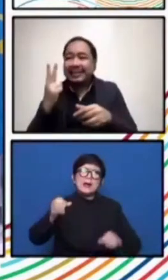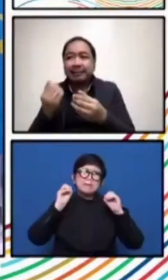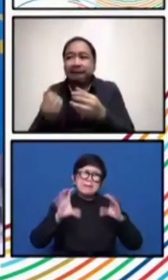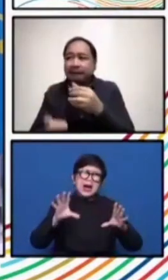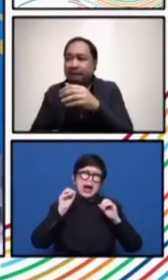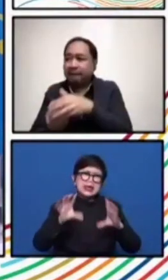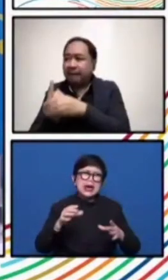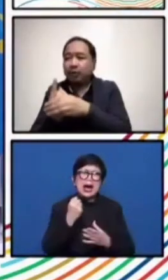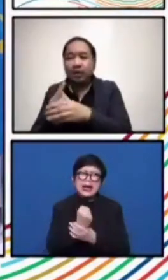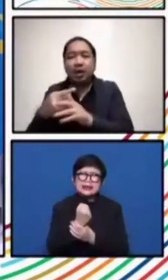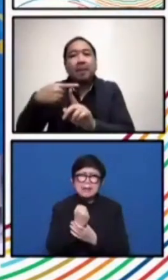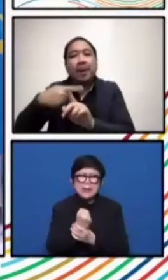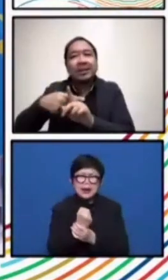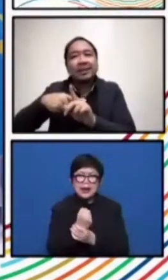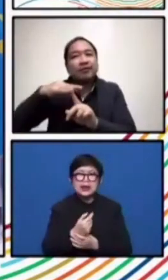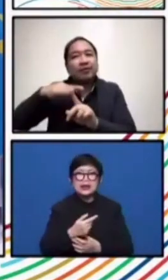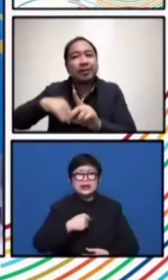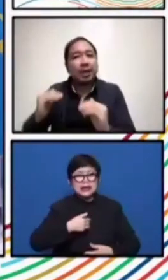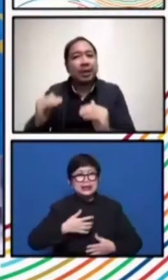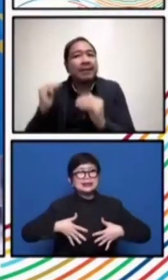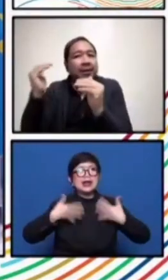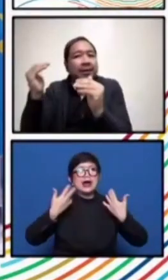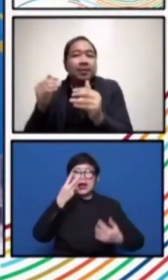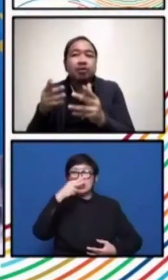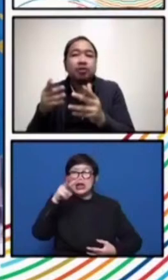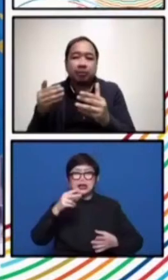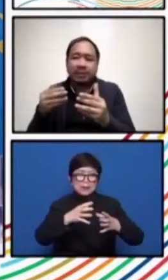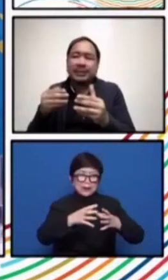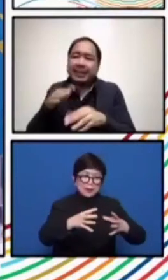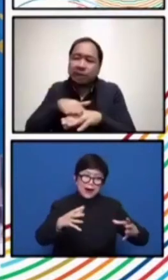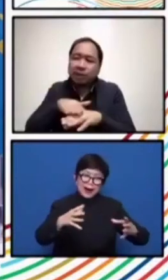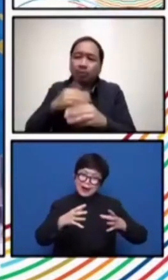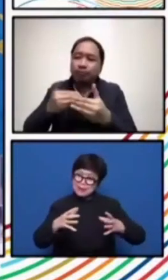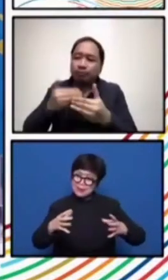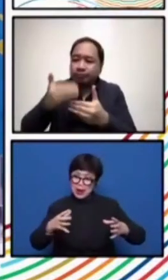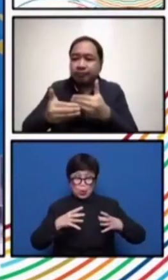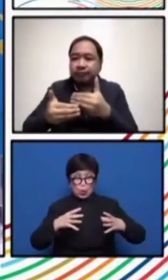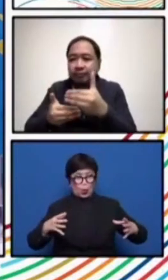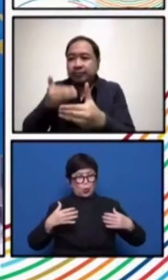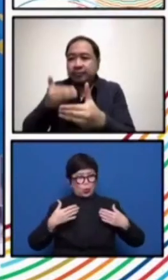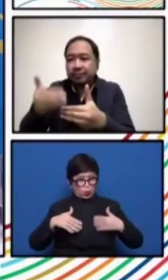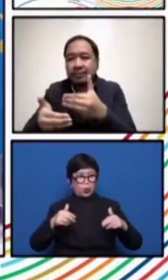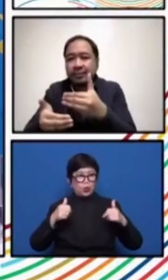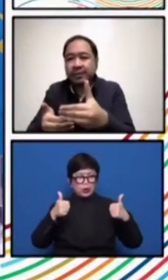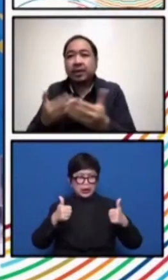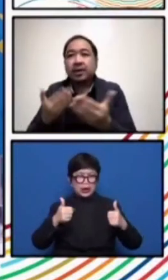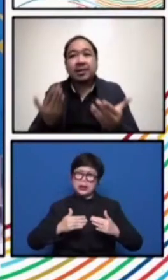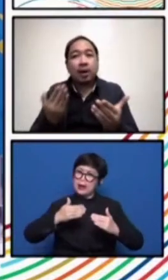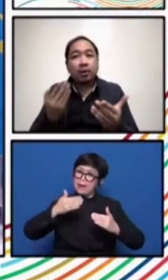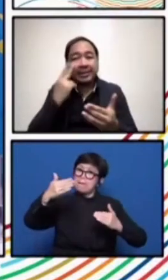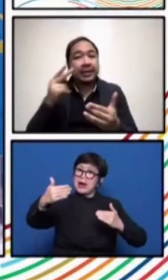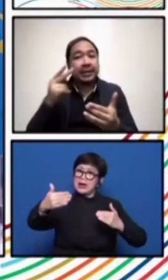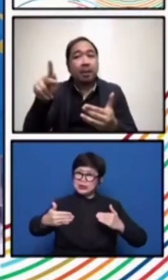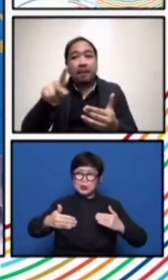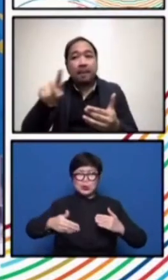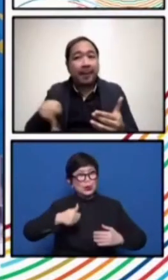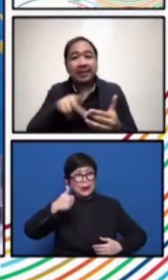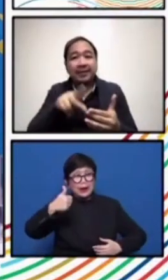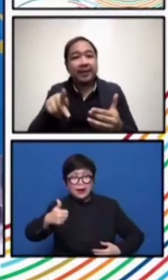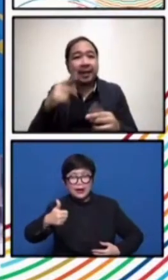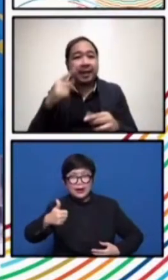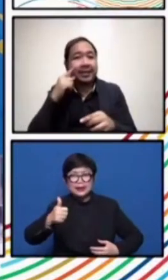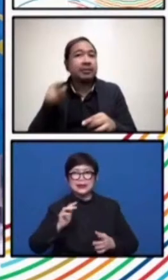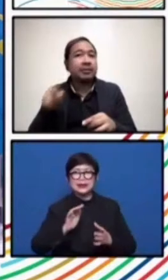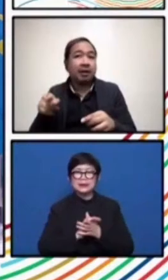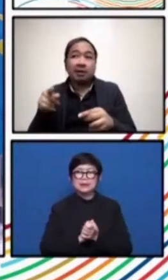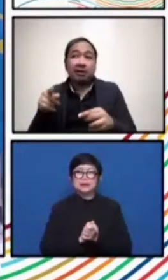in all sectors and advancement is progressing steadily and uh with the Pacific Faith uh moderator they meant bad but God turns it